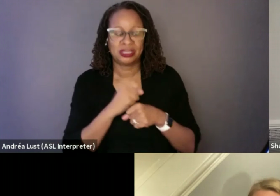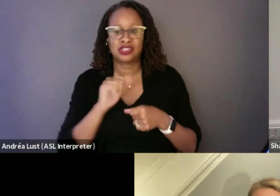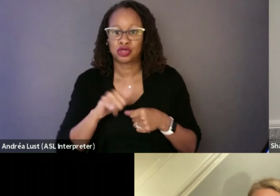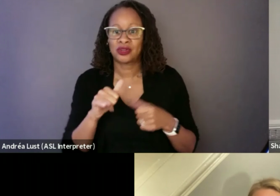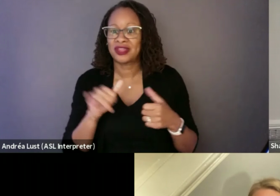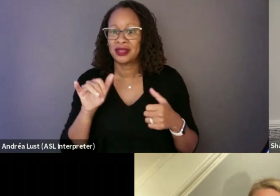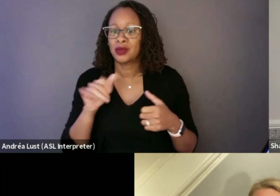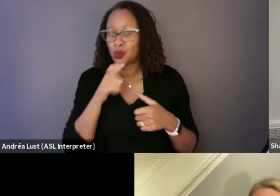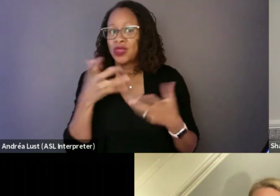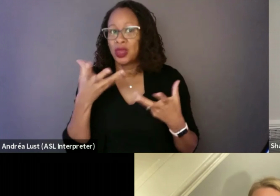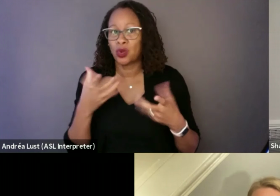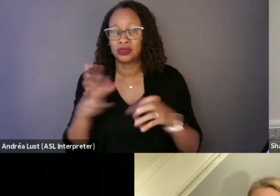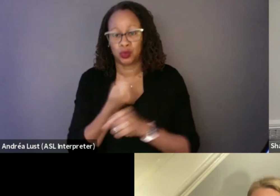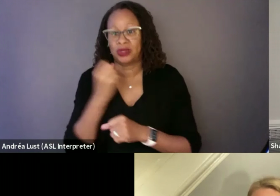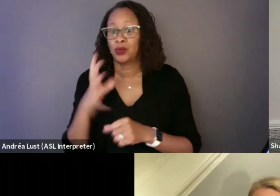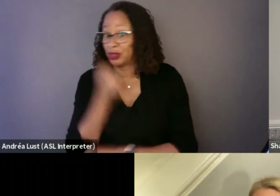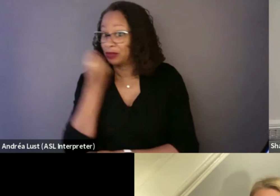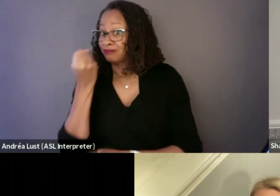wanted.